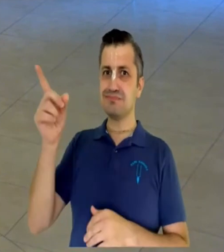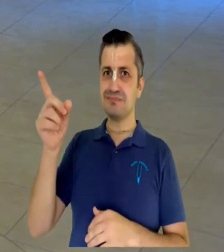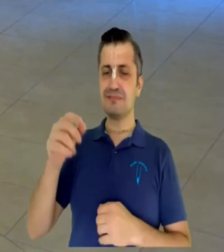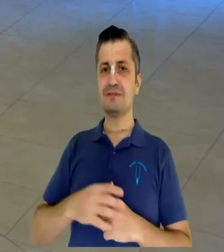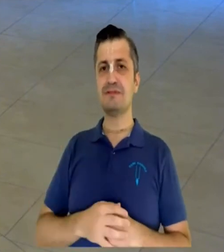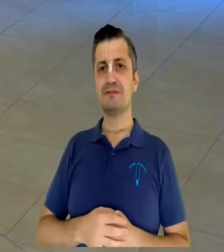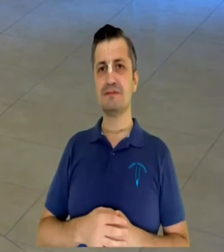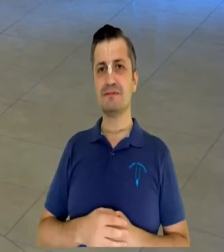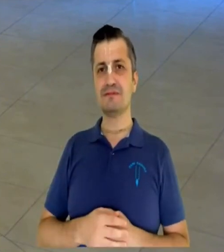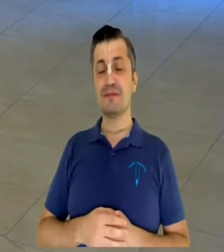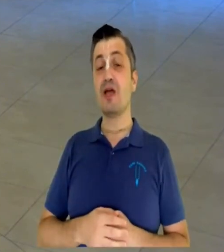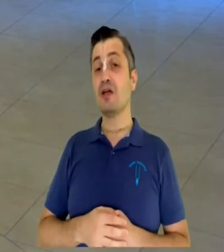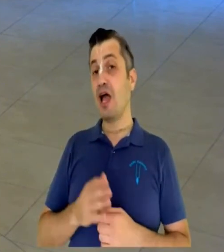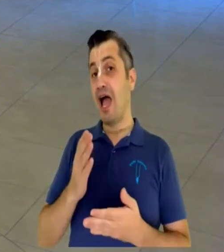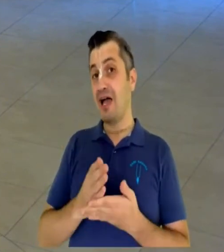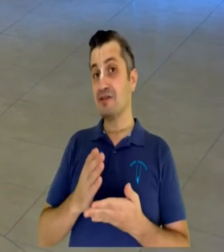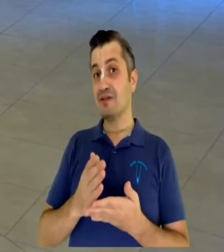Yeah.